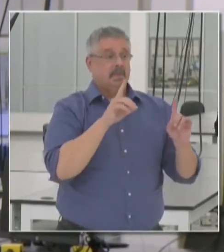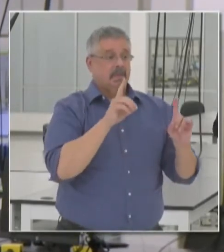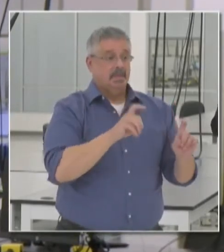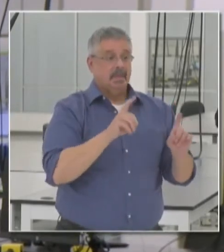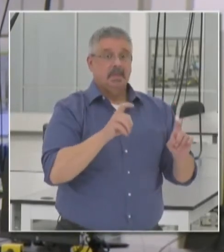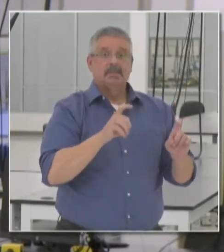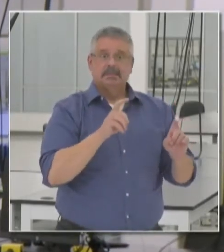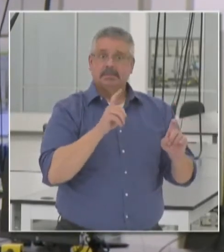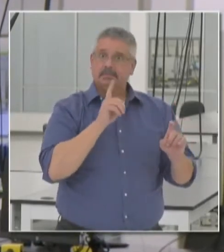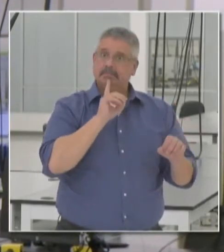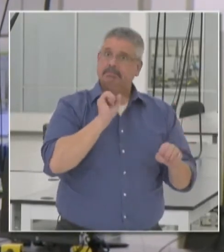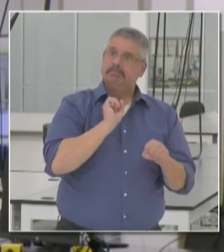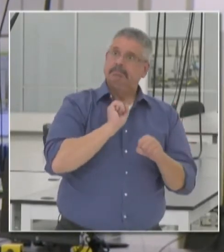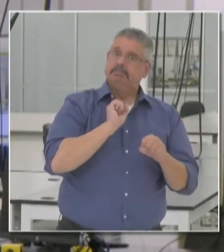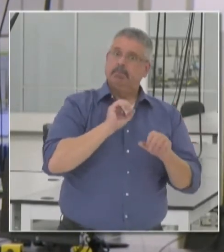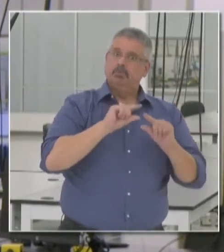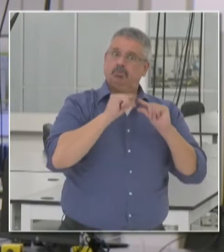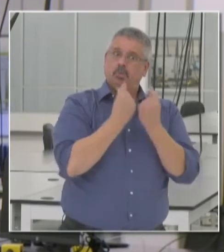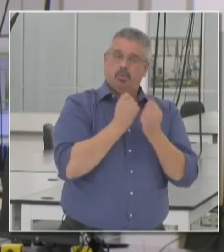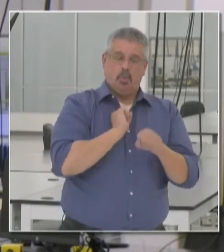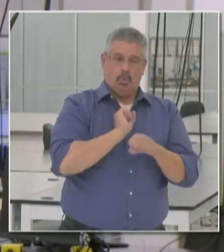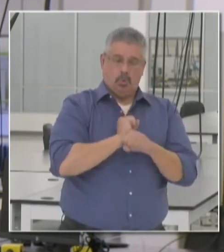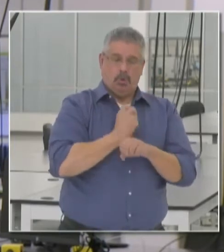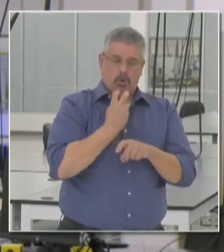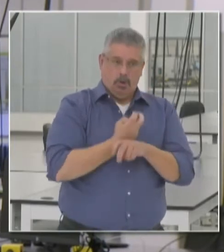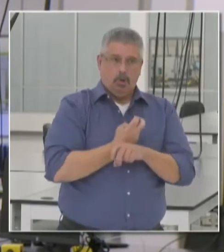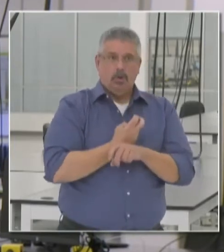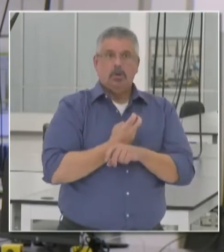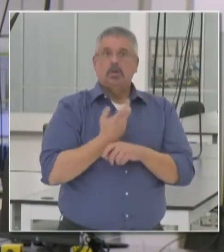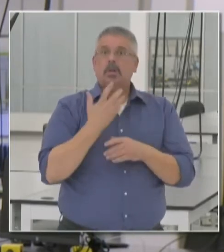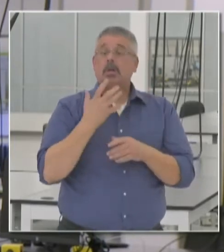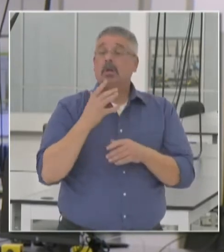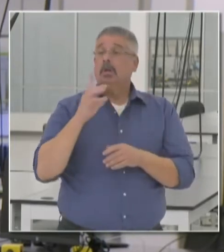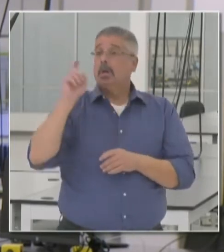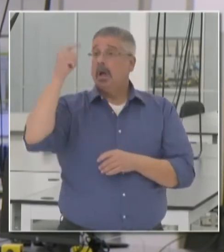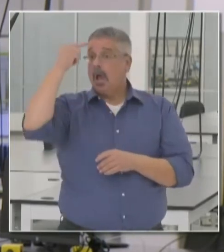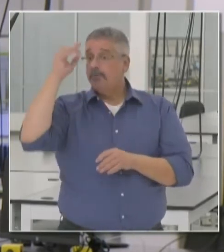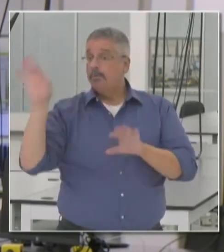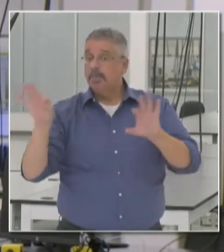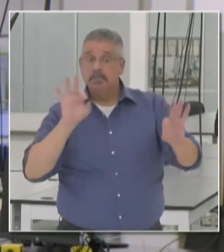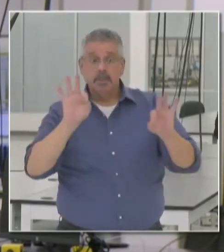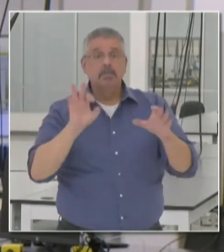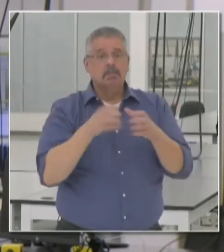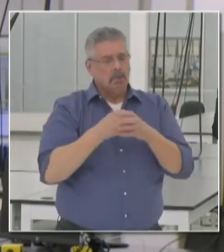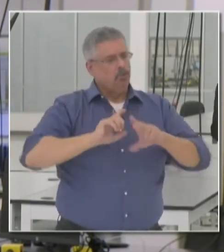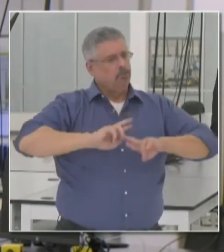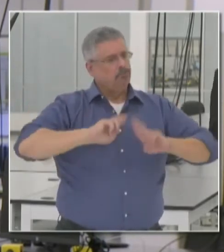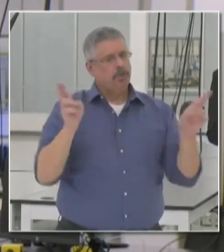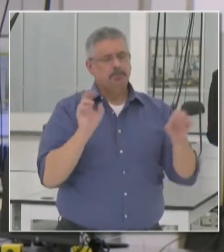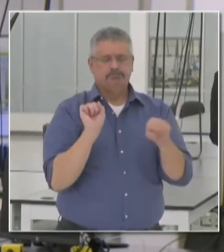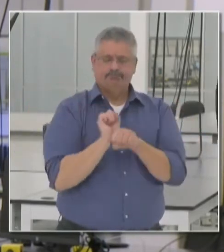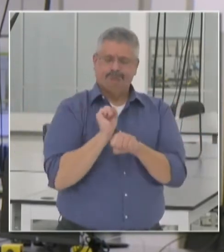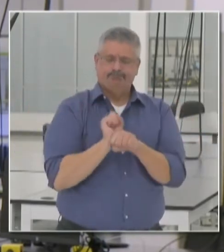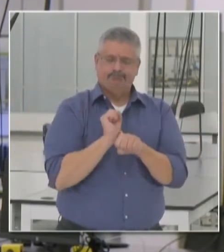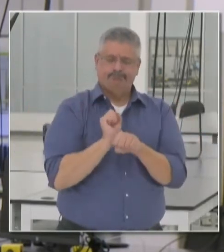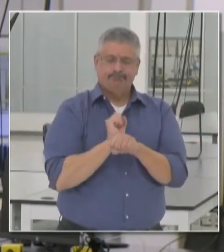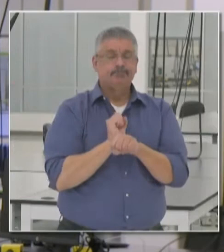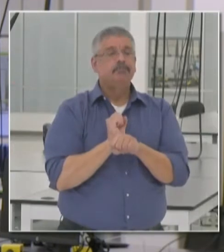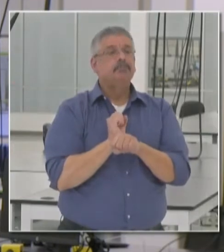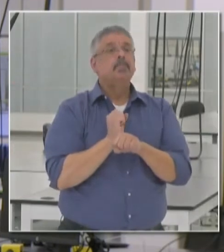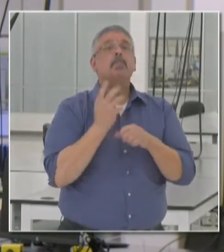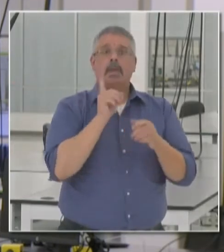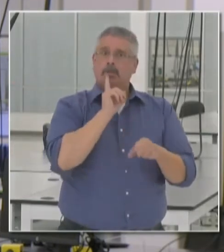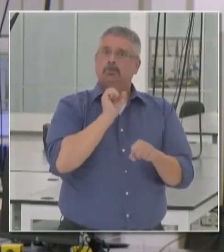been working very, very diligently since the governor appointed us in making sure that we have access to testing throughout